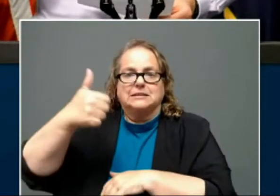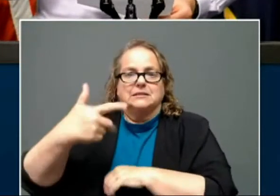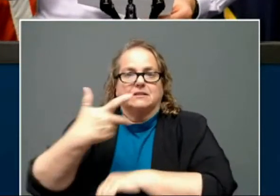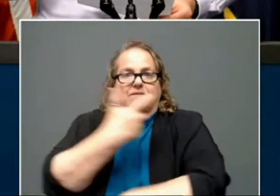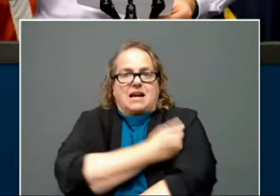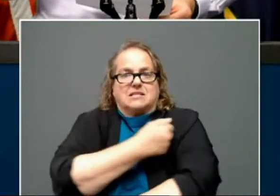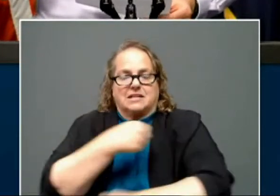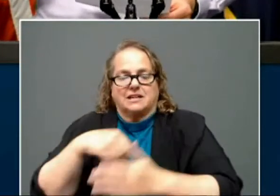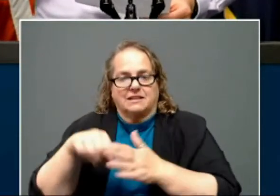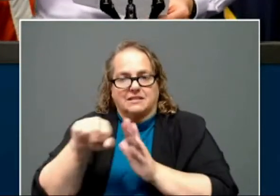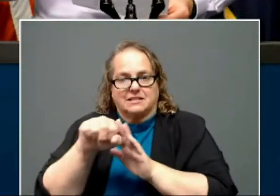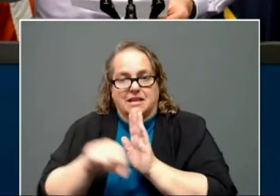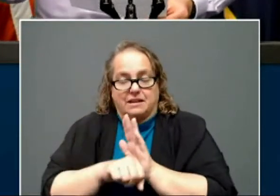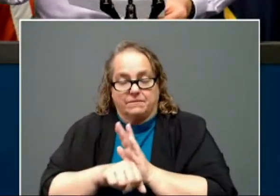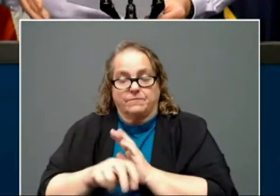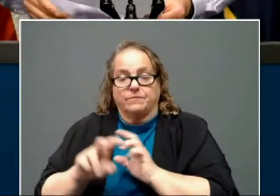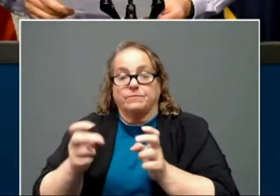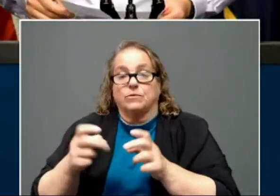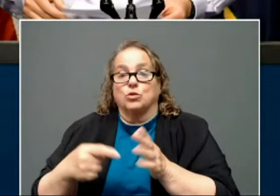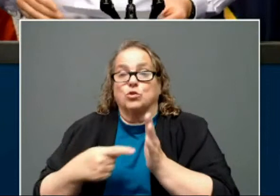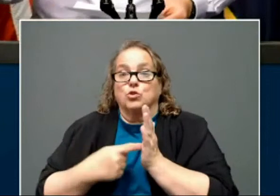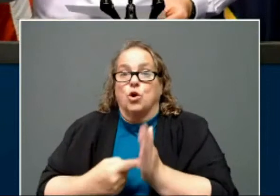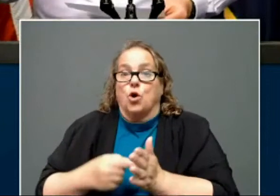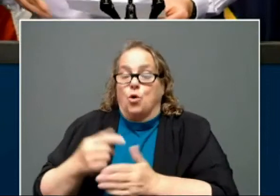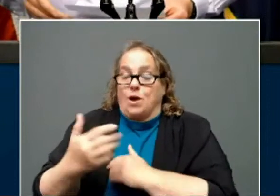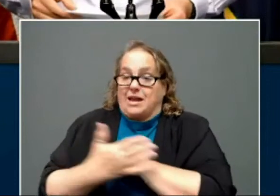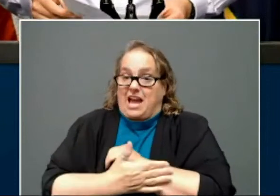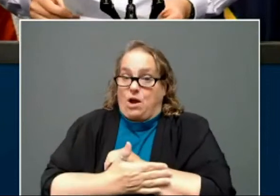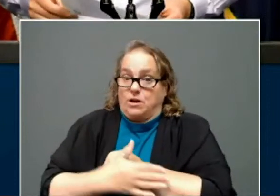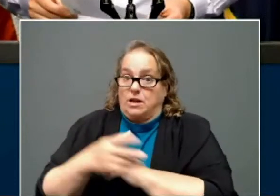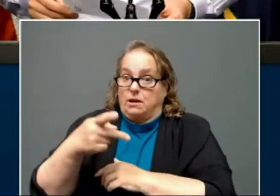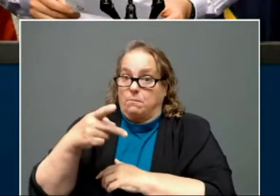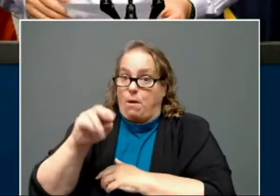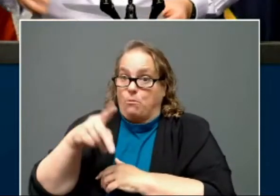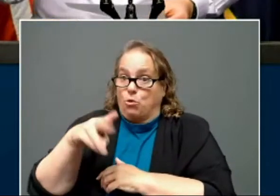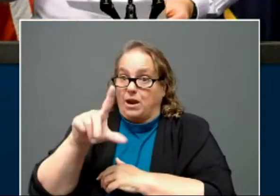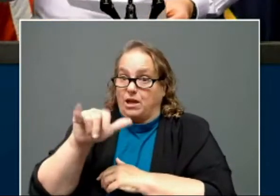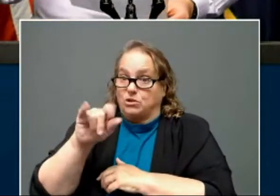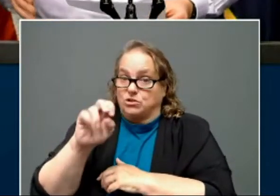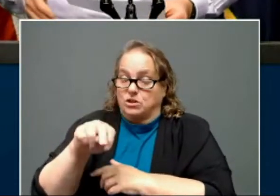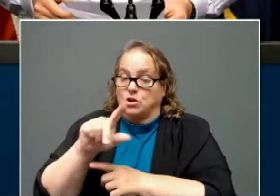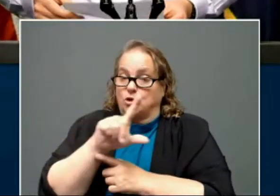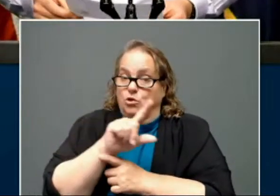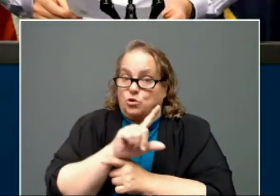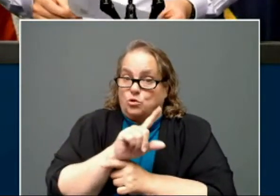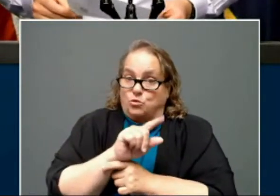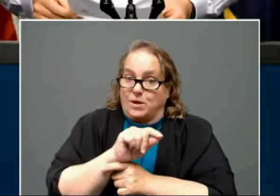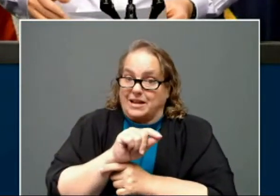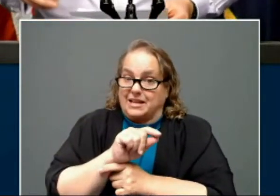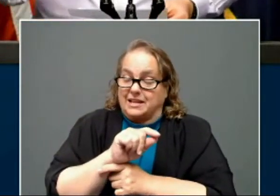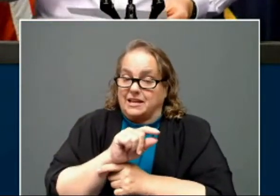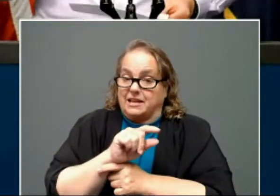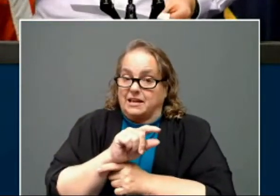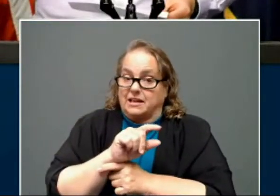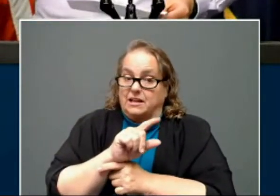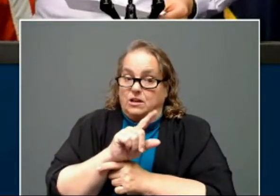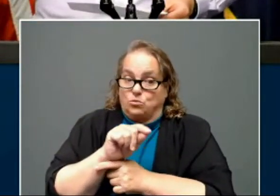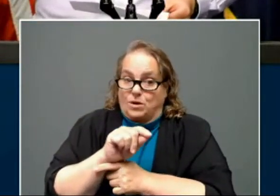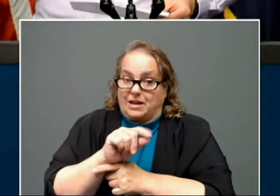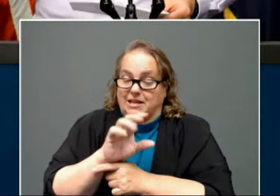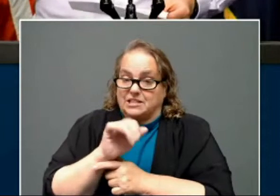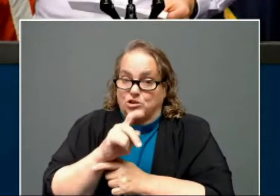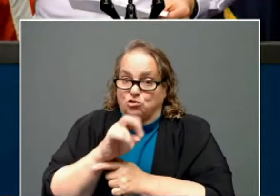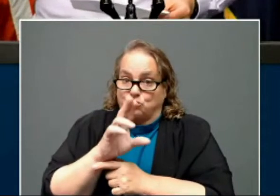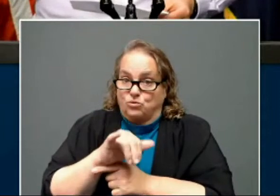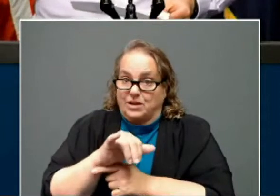county's population. We use 2018 census data because that's what the federal government uses for its CDC COVID tracker website. And